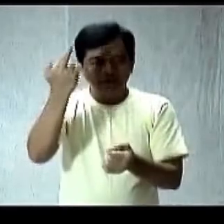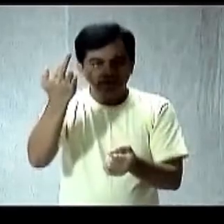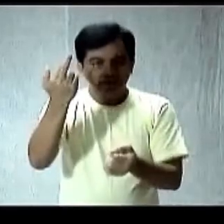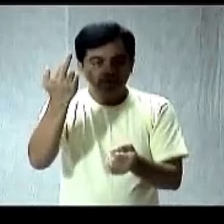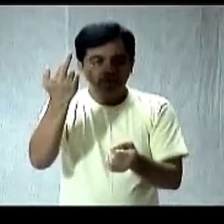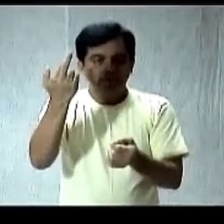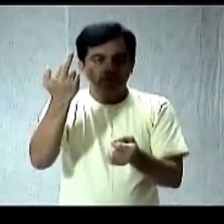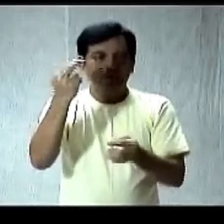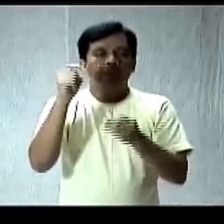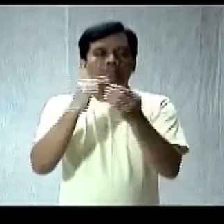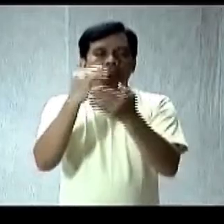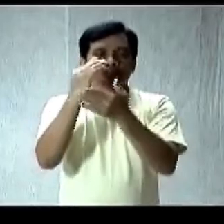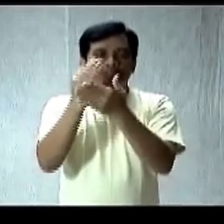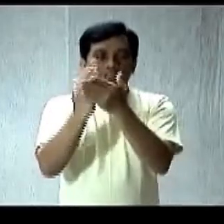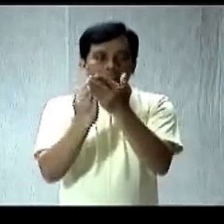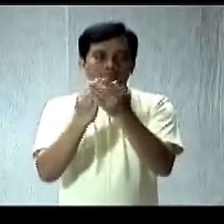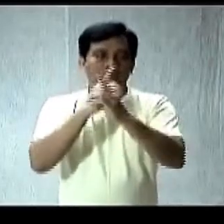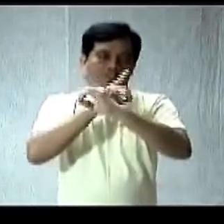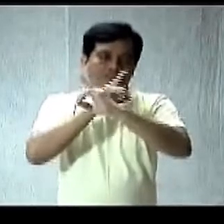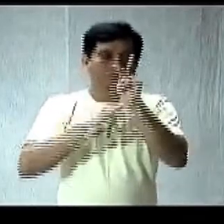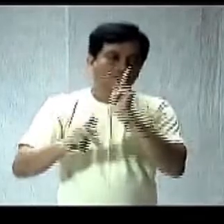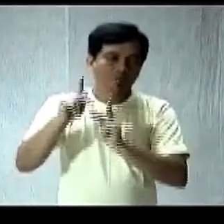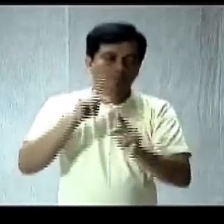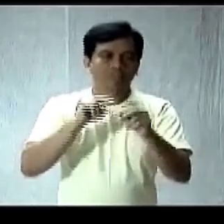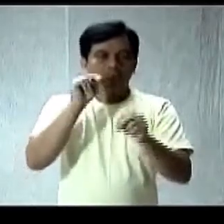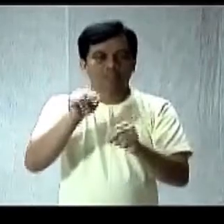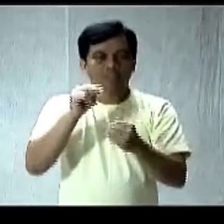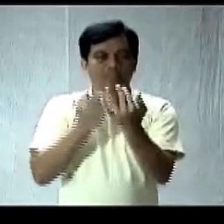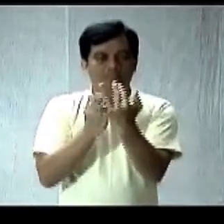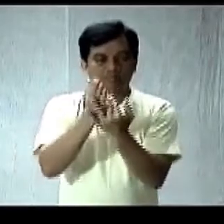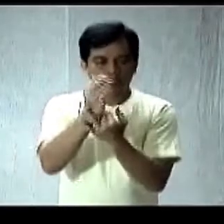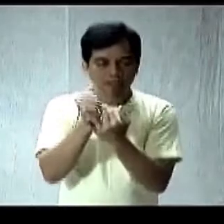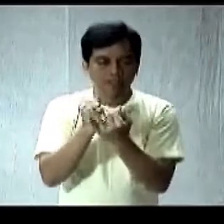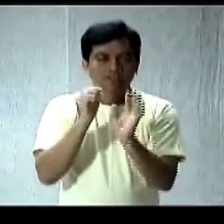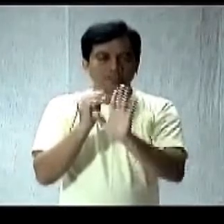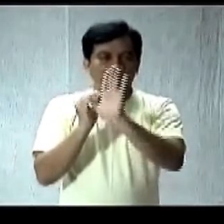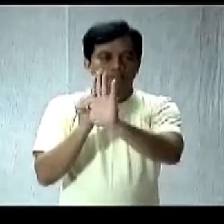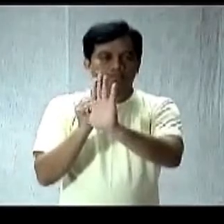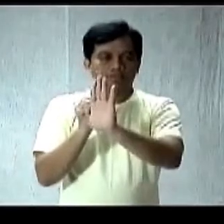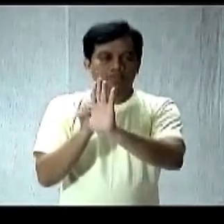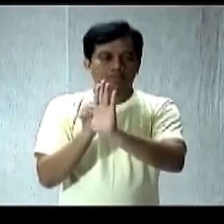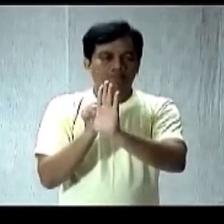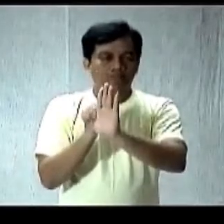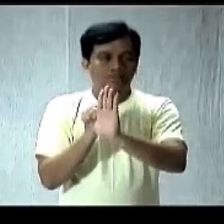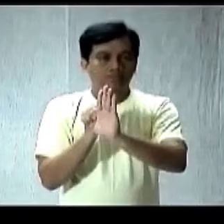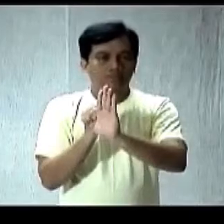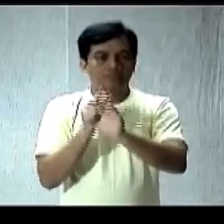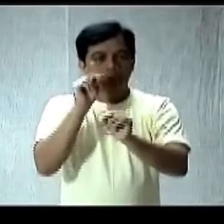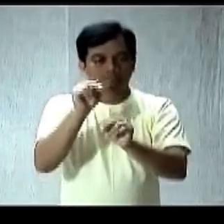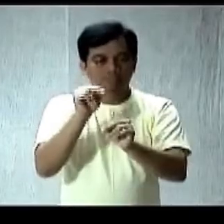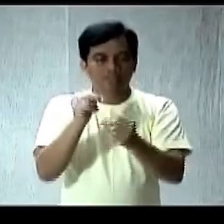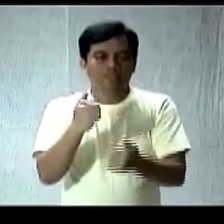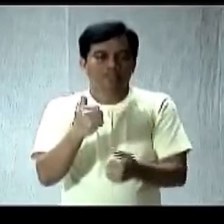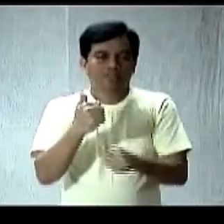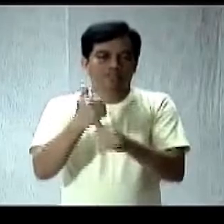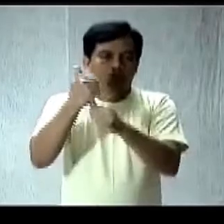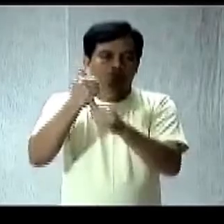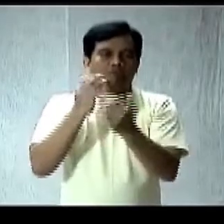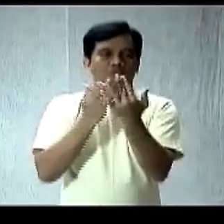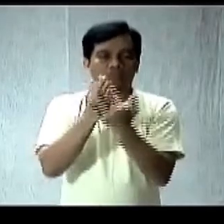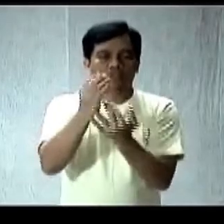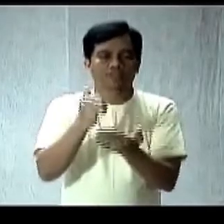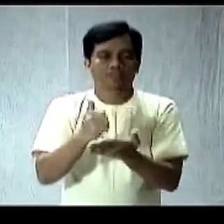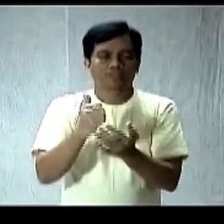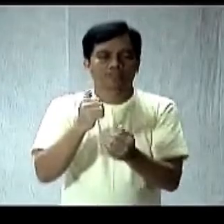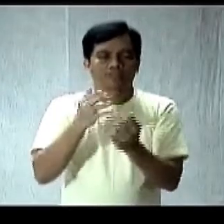realize about there are some other disabled people that needs accessibility and that needs